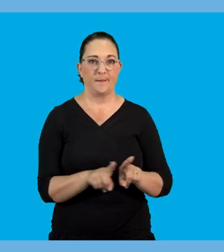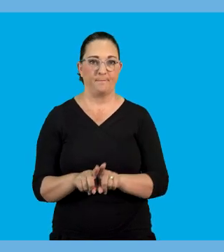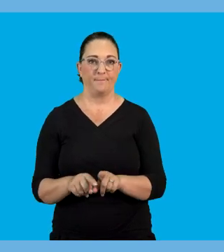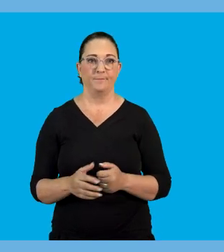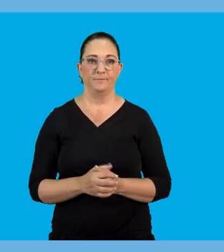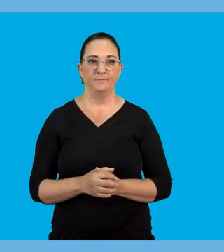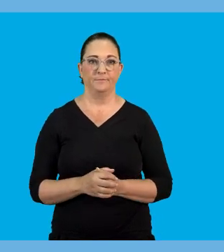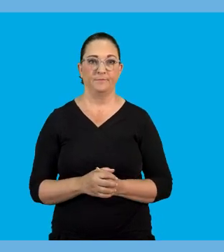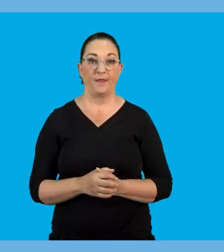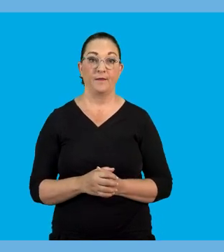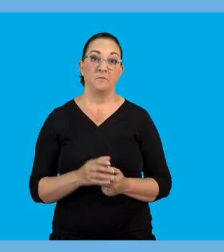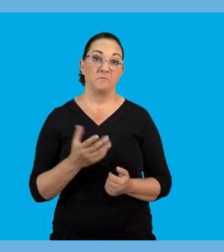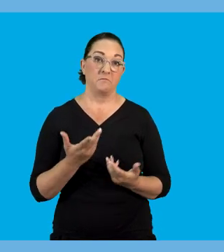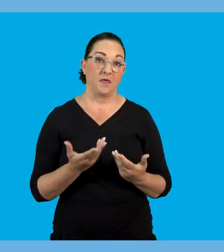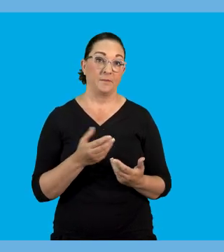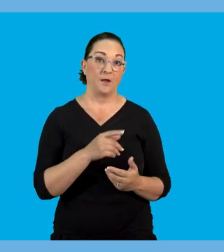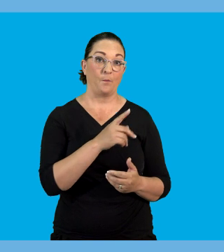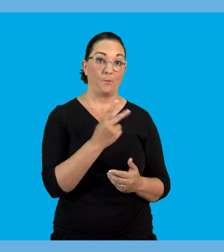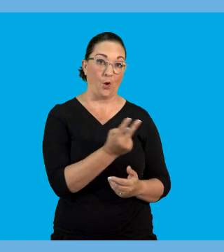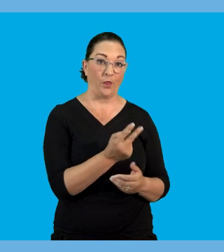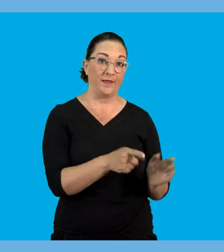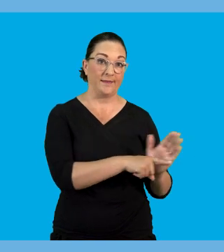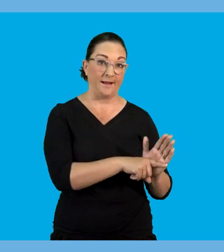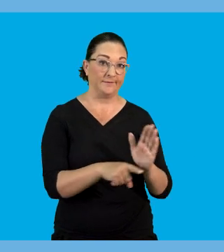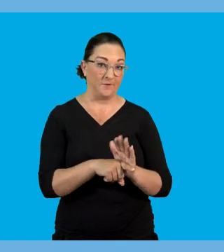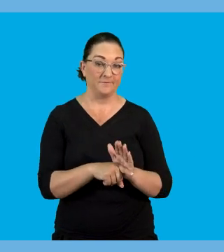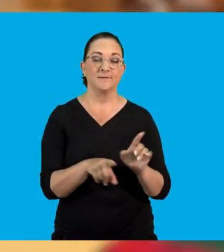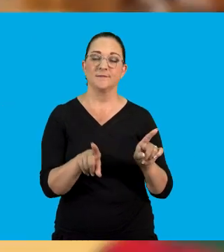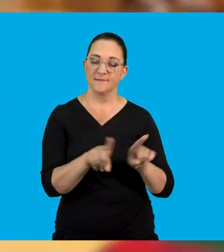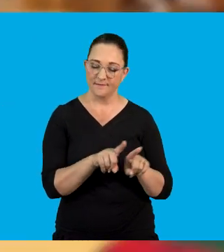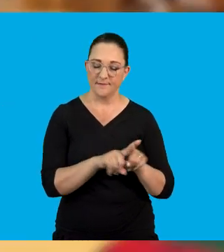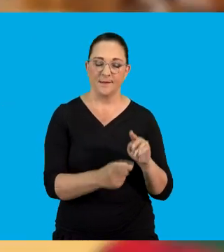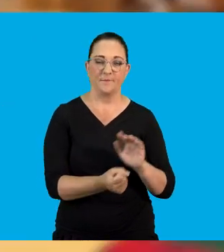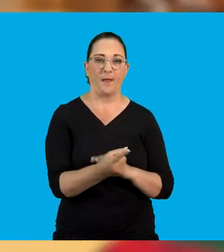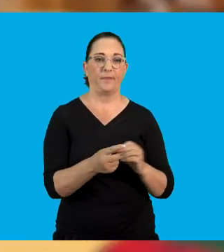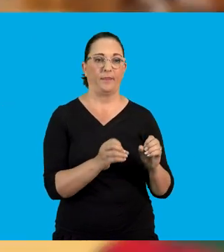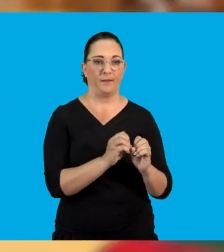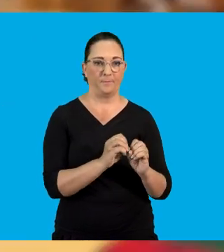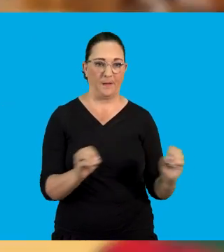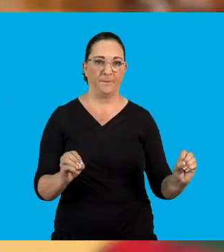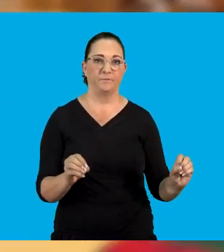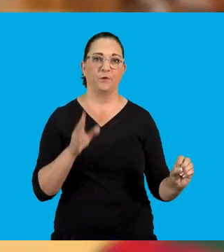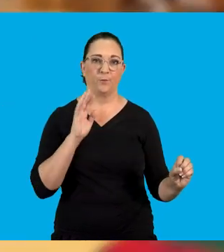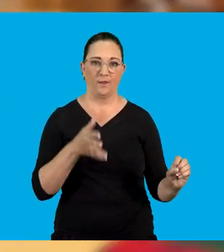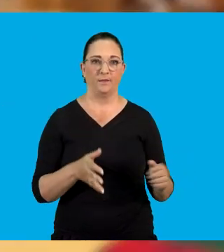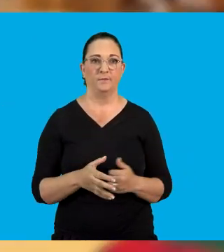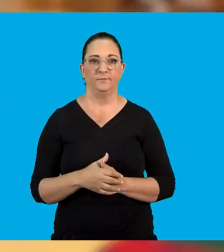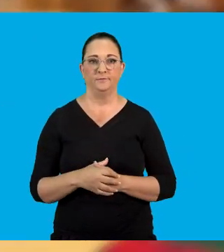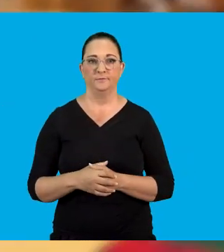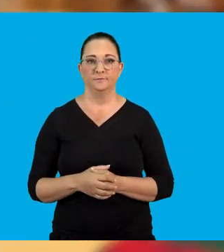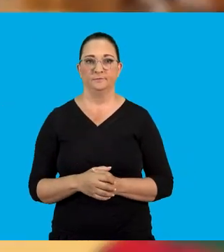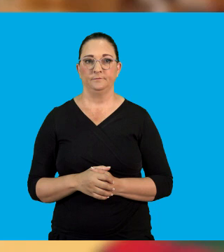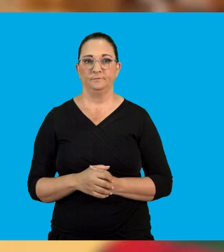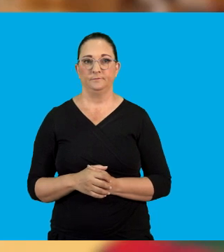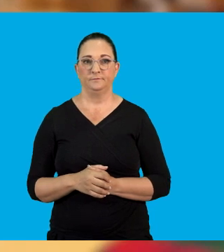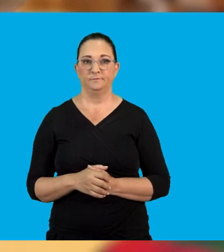So the same thing is true if those two charges were negative. So if those two charges were both negative, the two